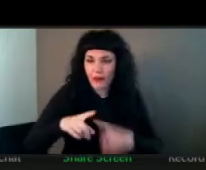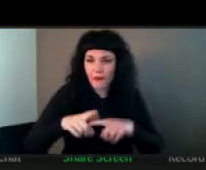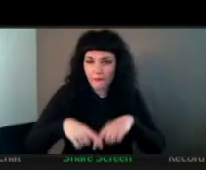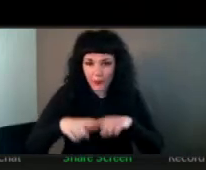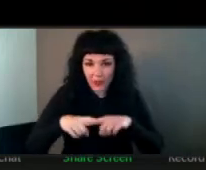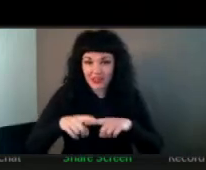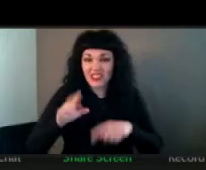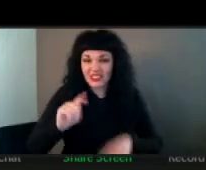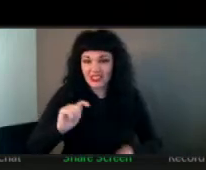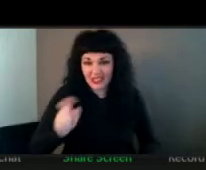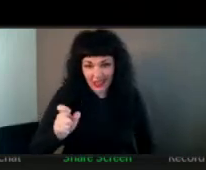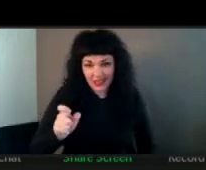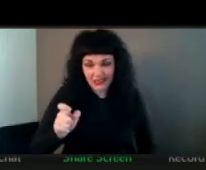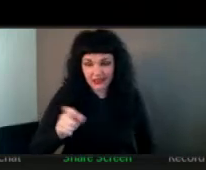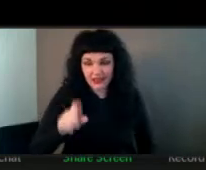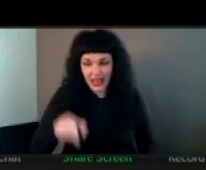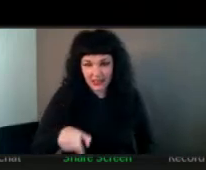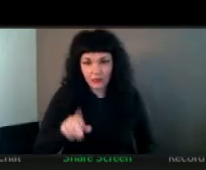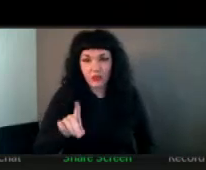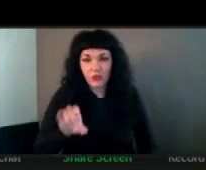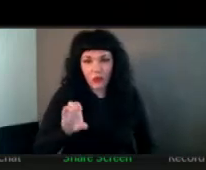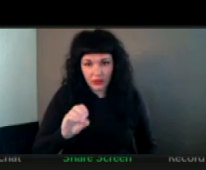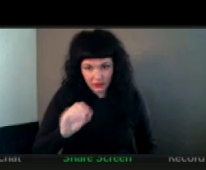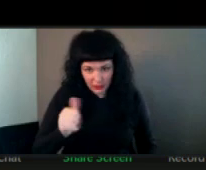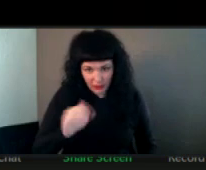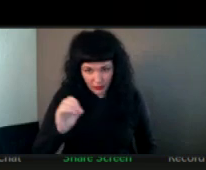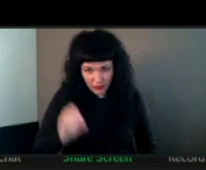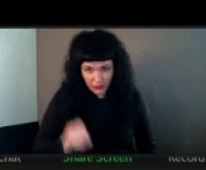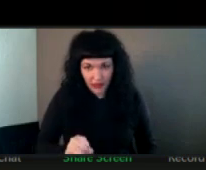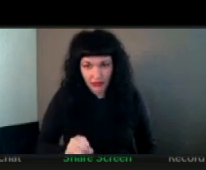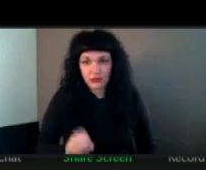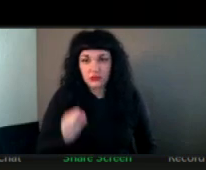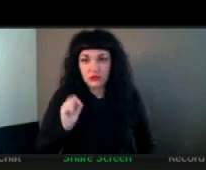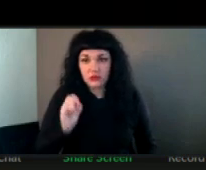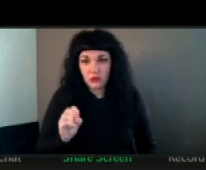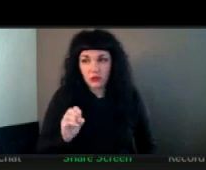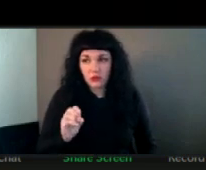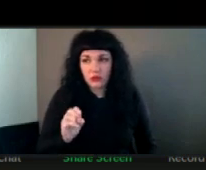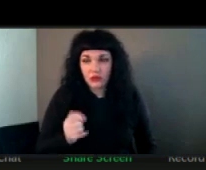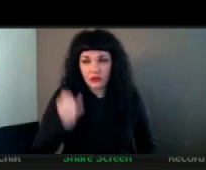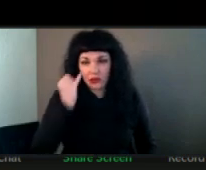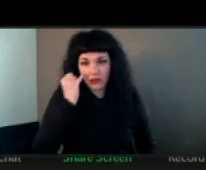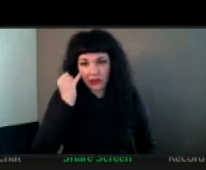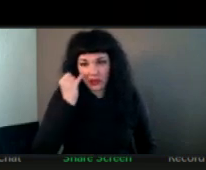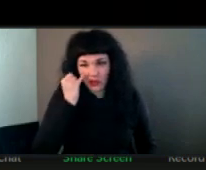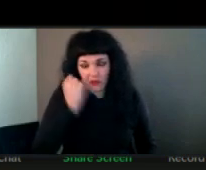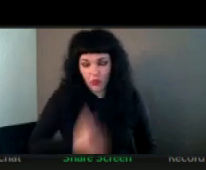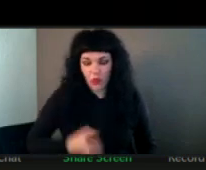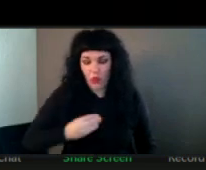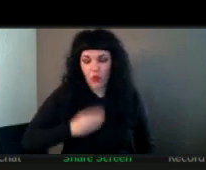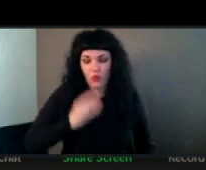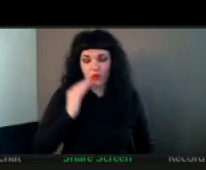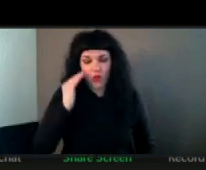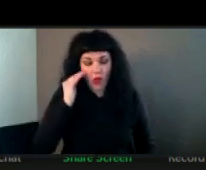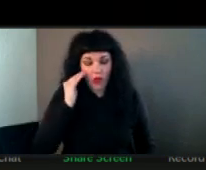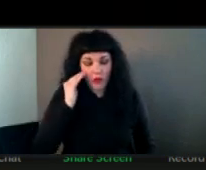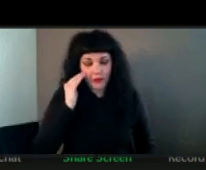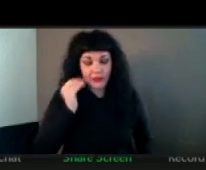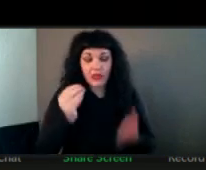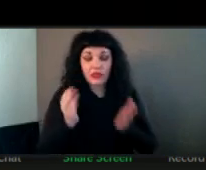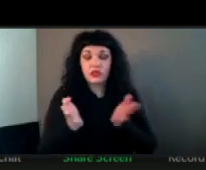they file, it has to be the 110%. But yes, if you own your home and the service is in your name and you're at,